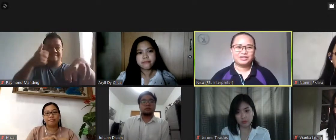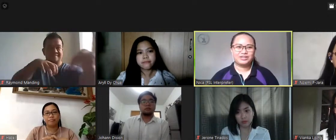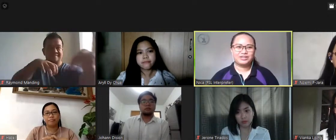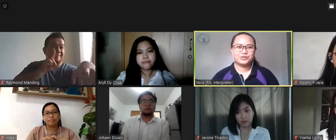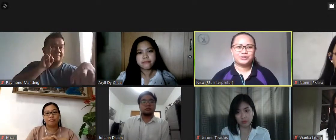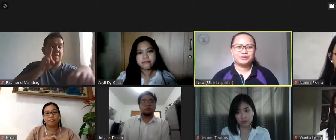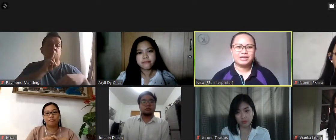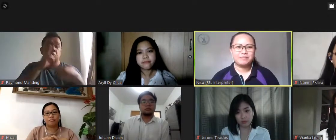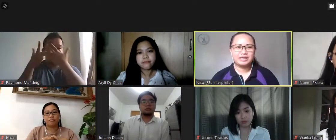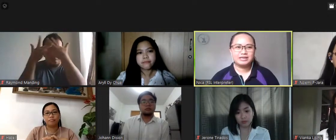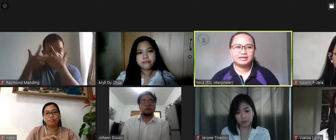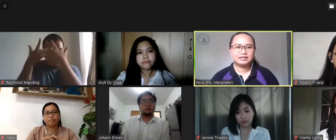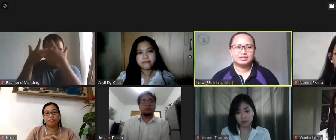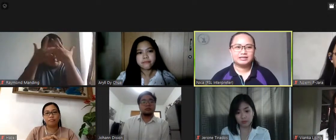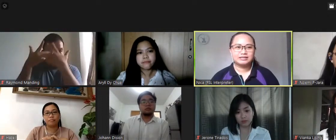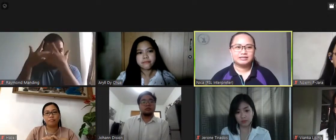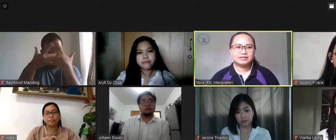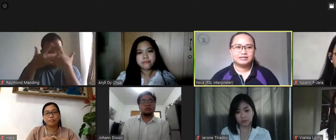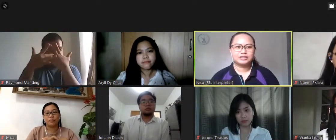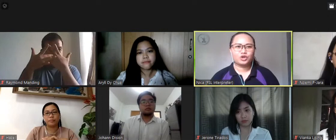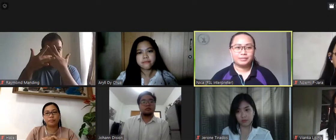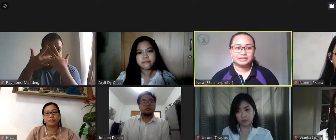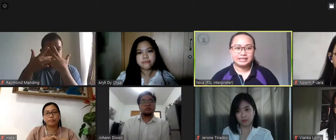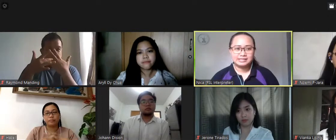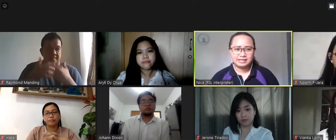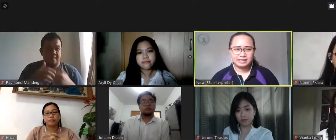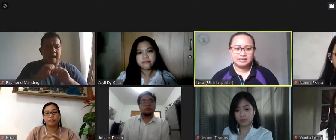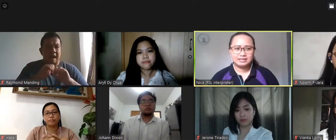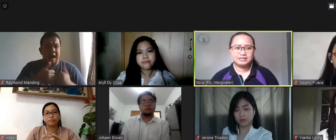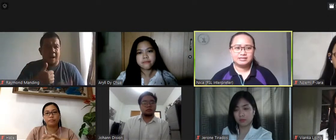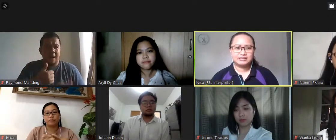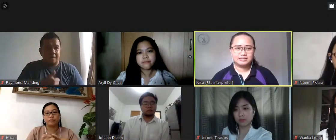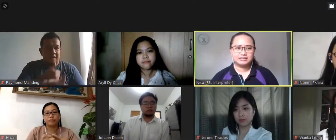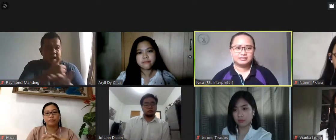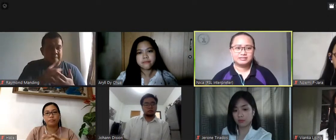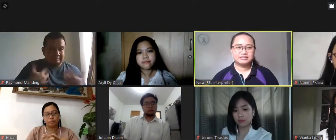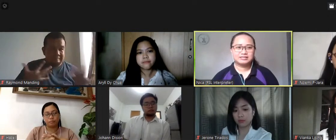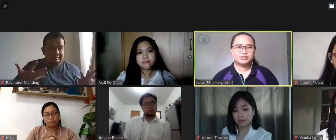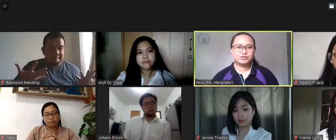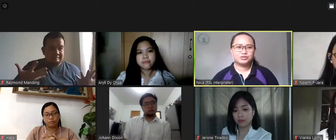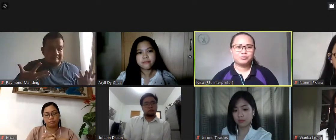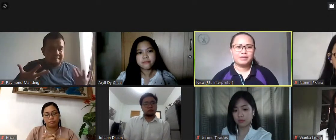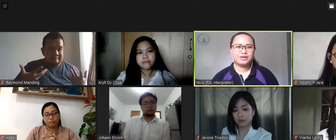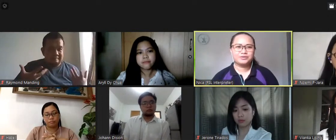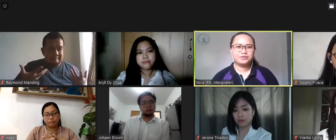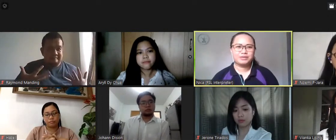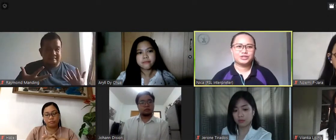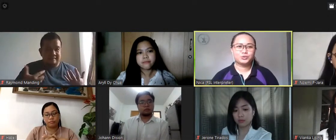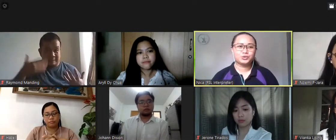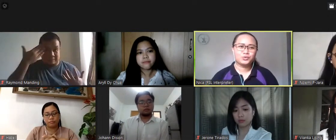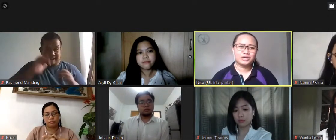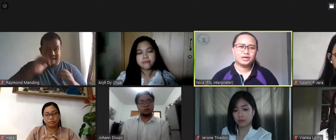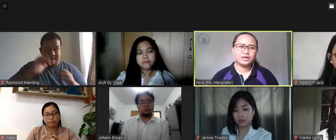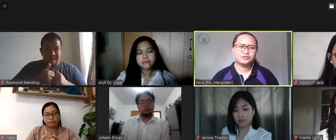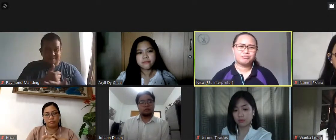yan, so yung iba naman na traumatized din. So paano din tutulungan? So yung